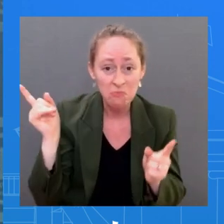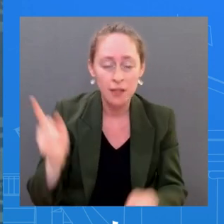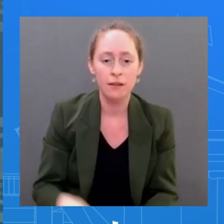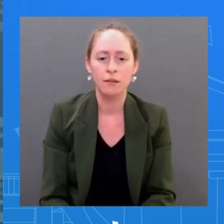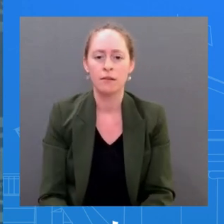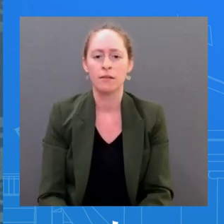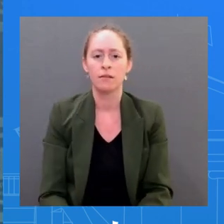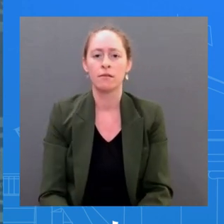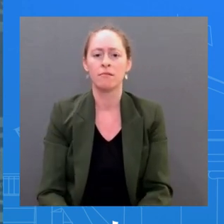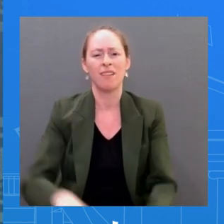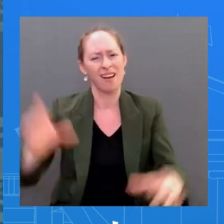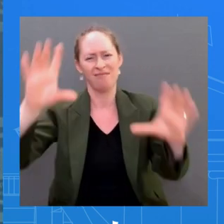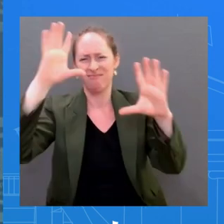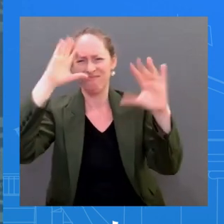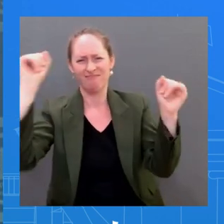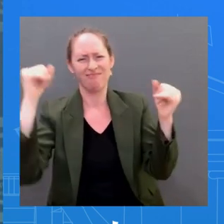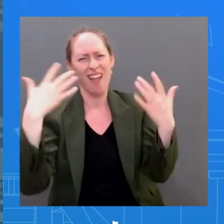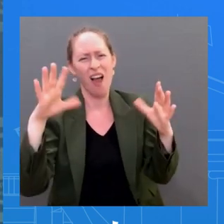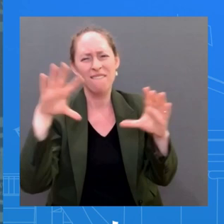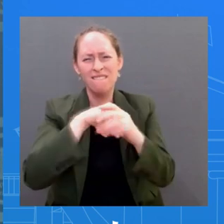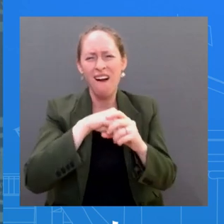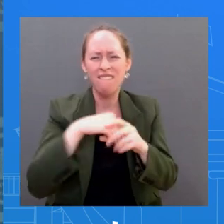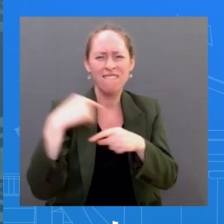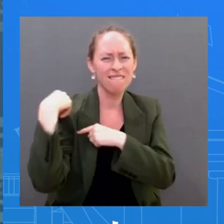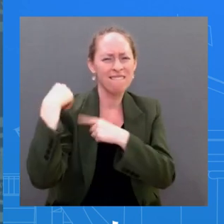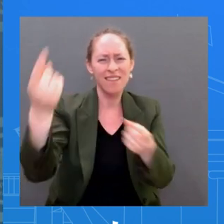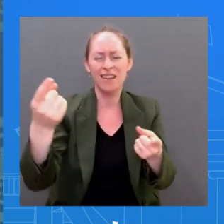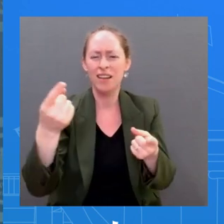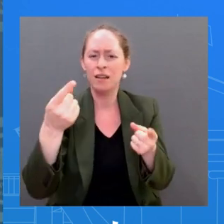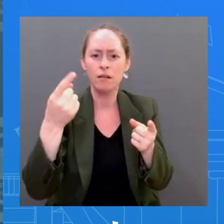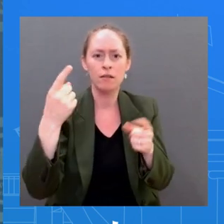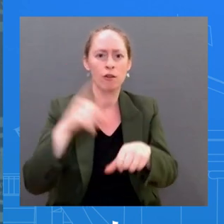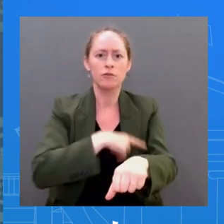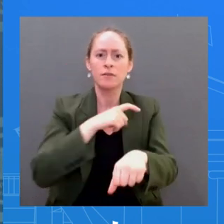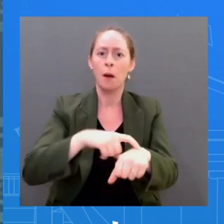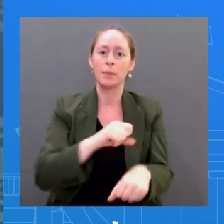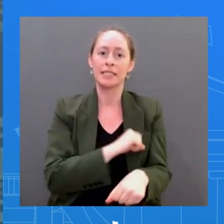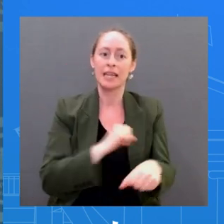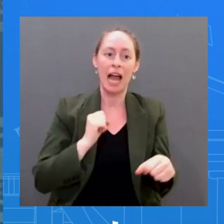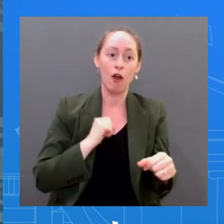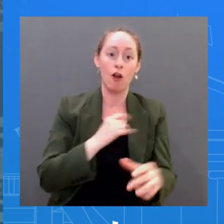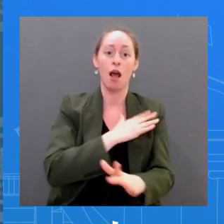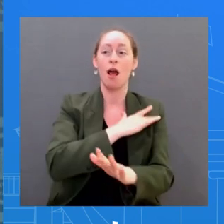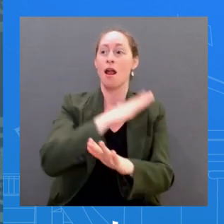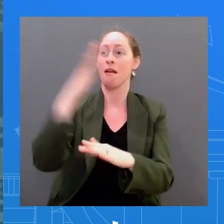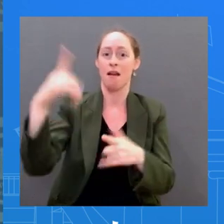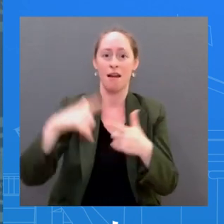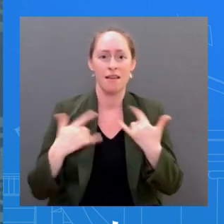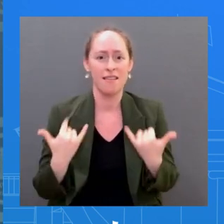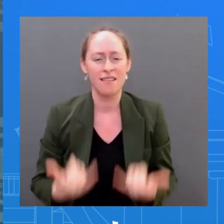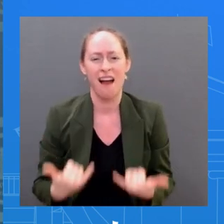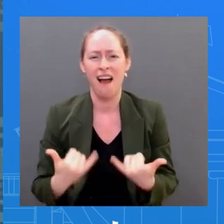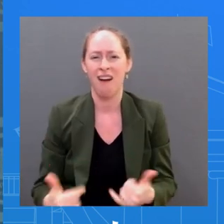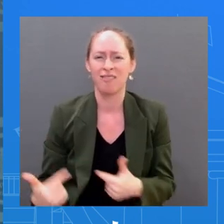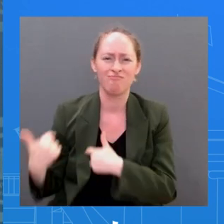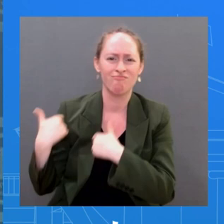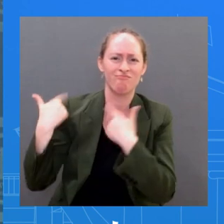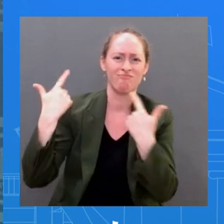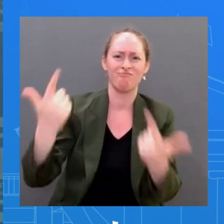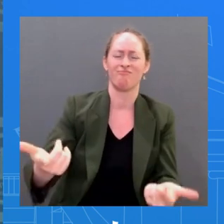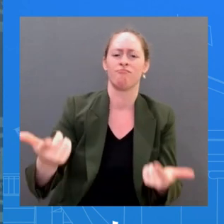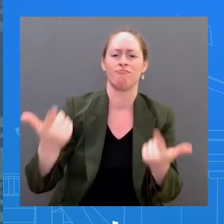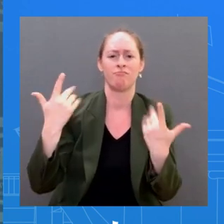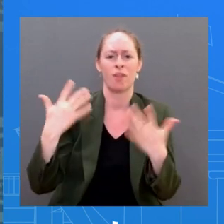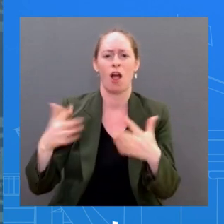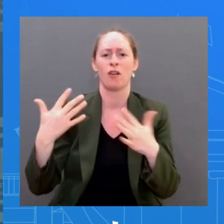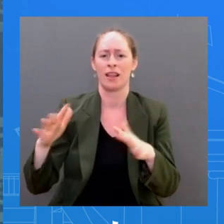and clearly now as president, having signed the most executive actions on gun reform than any president